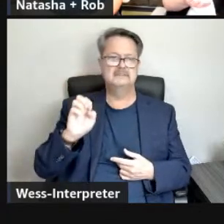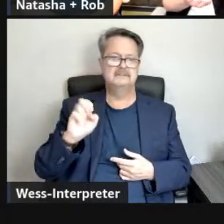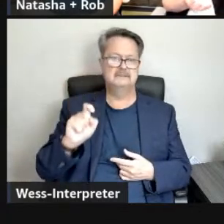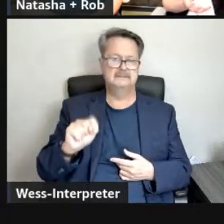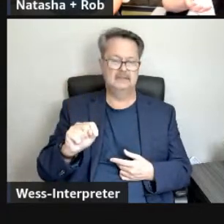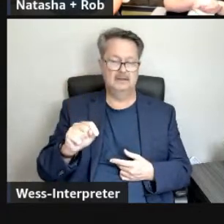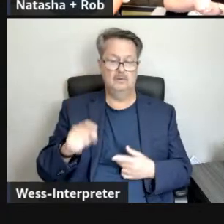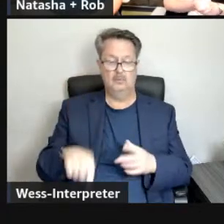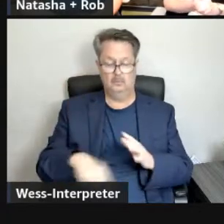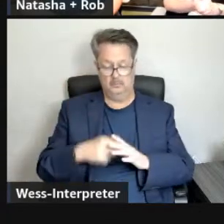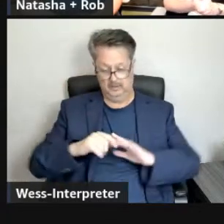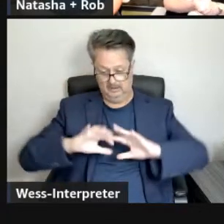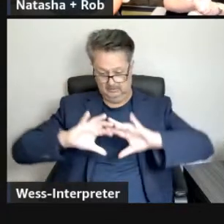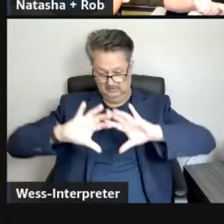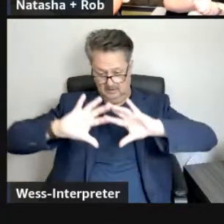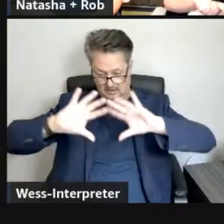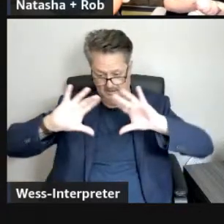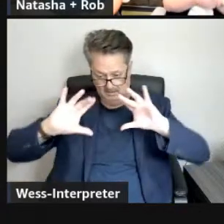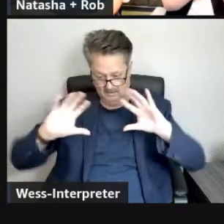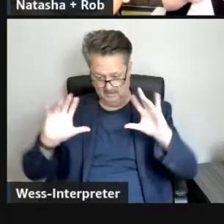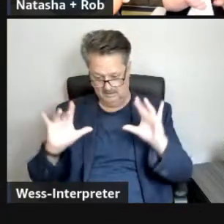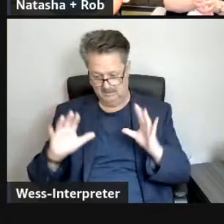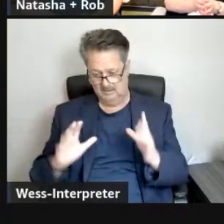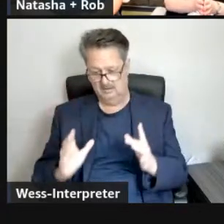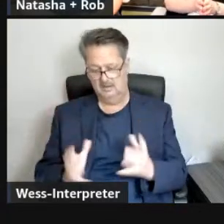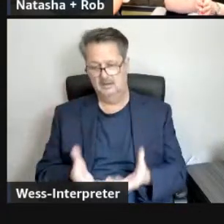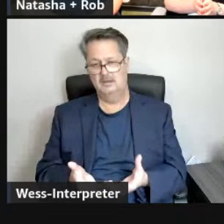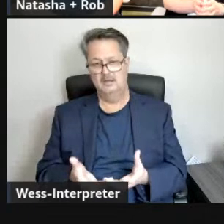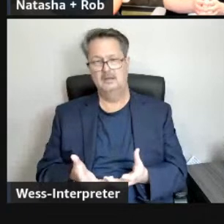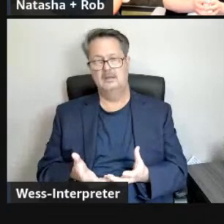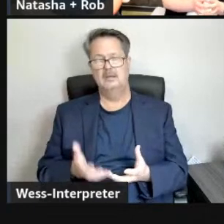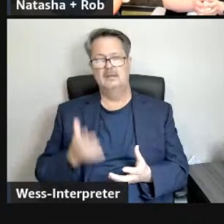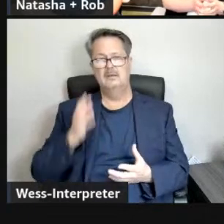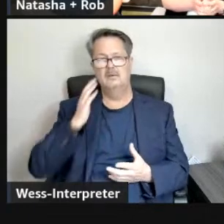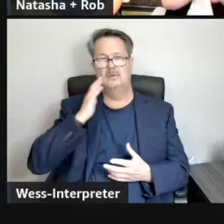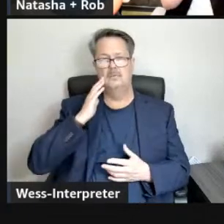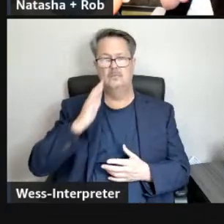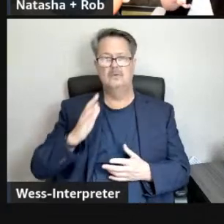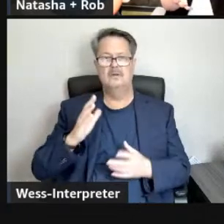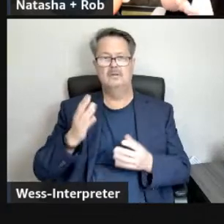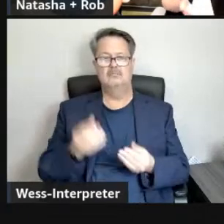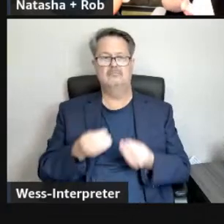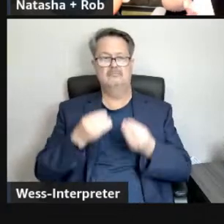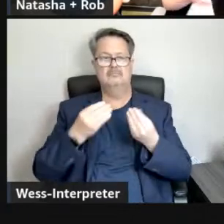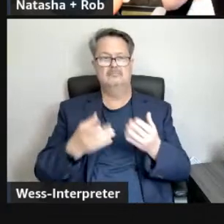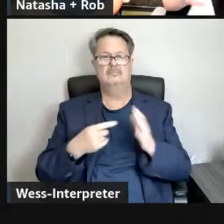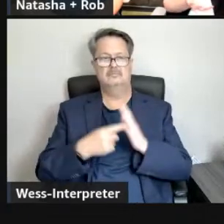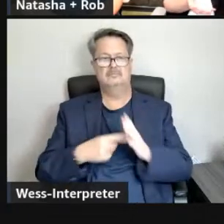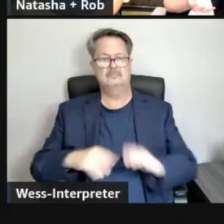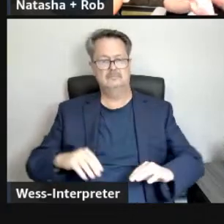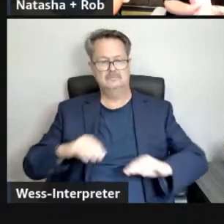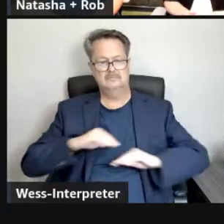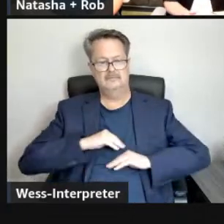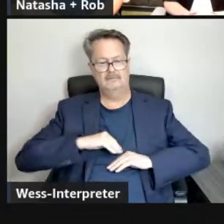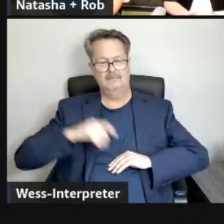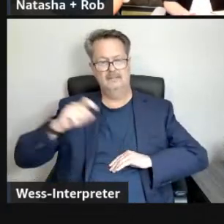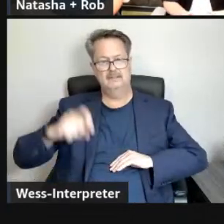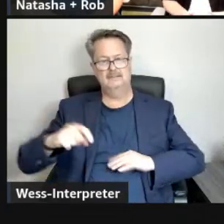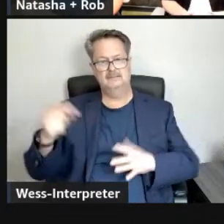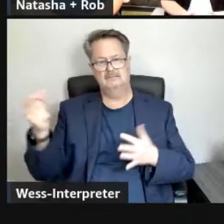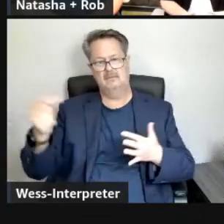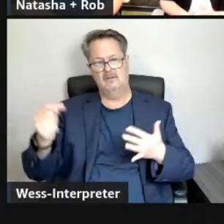that collective request, it spins up an Amazon EC2 instance, which will satisfy the needs of all of that bin packed